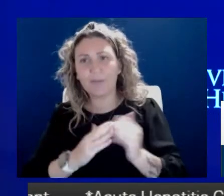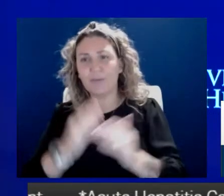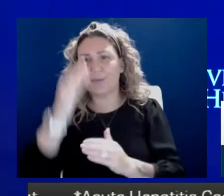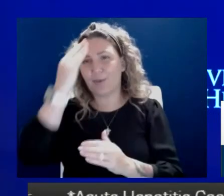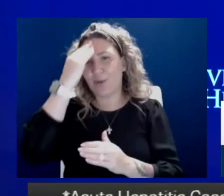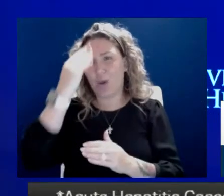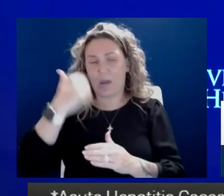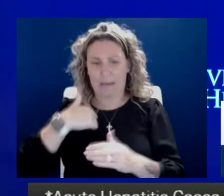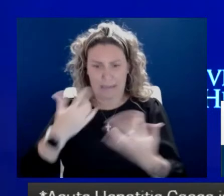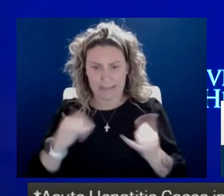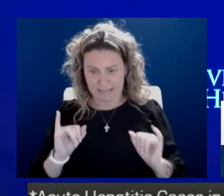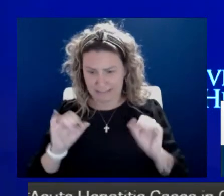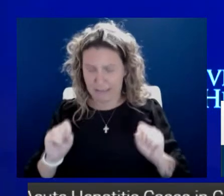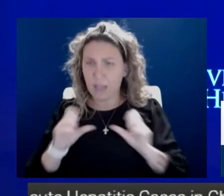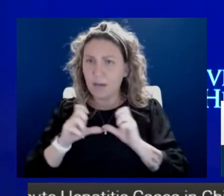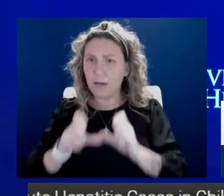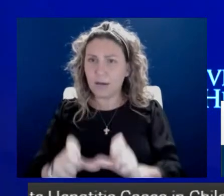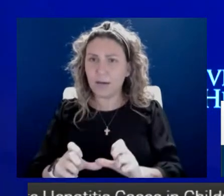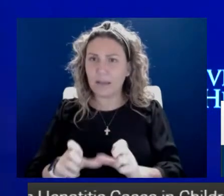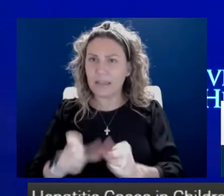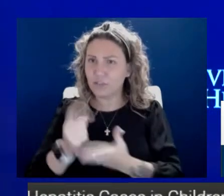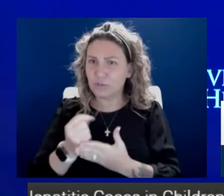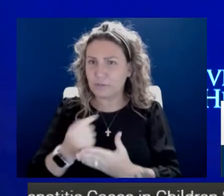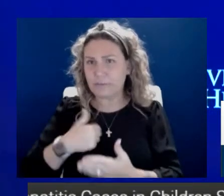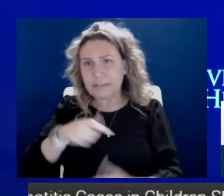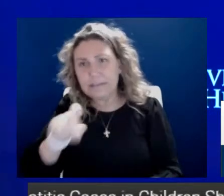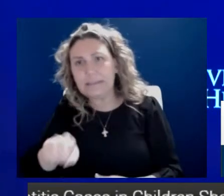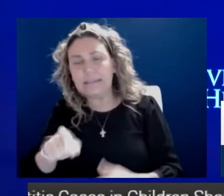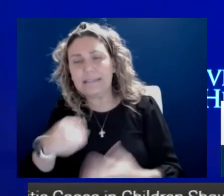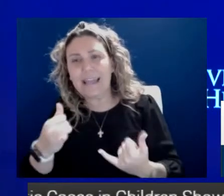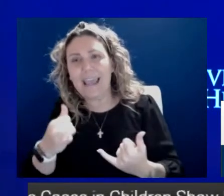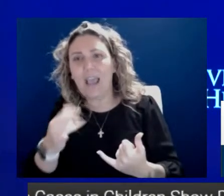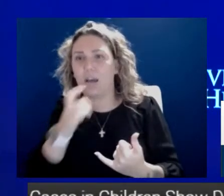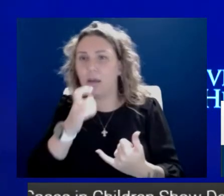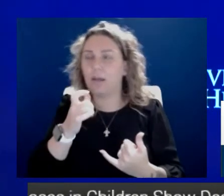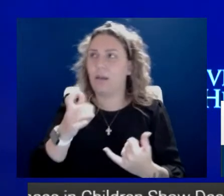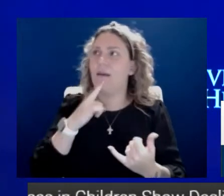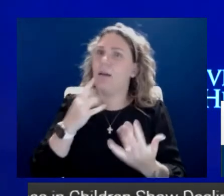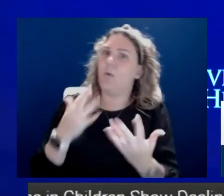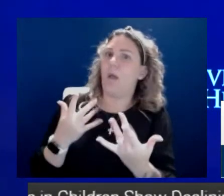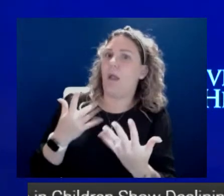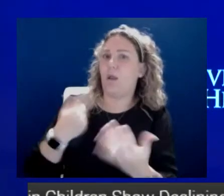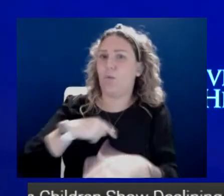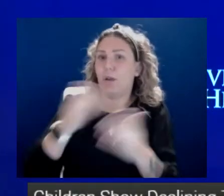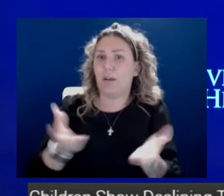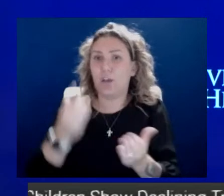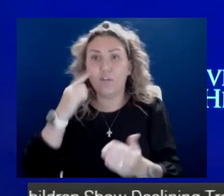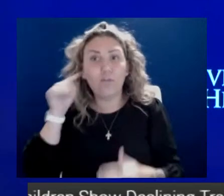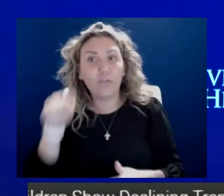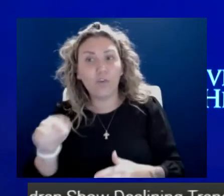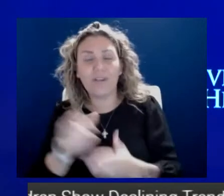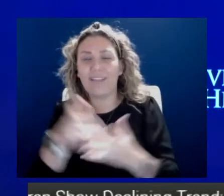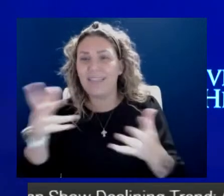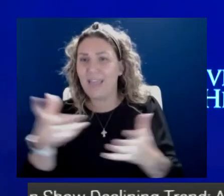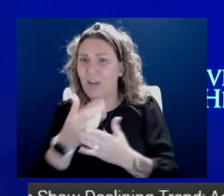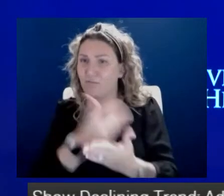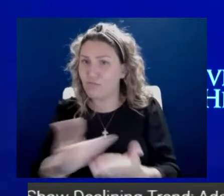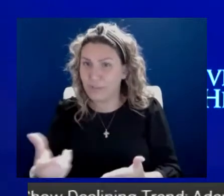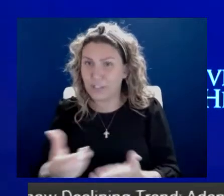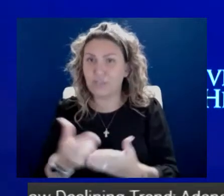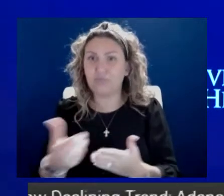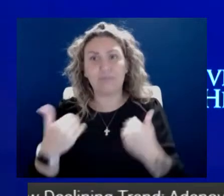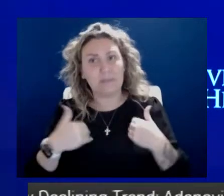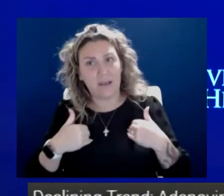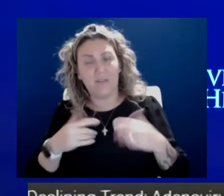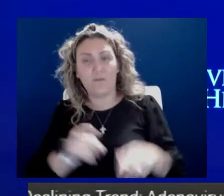still pursue the treatments that I need right now and not holding off on them. We're here for you, and we have a lot of resources there here